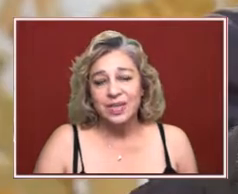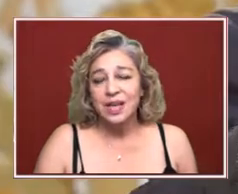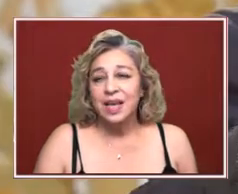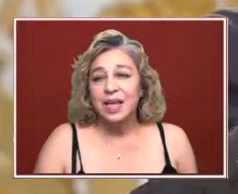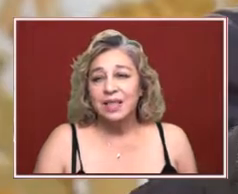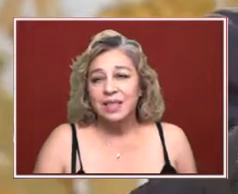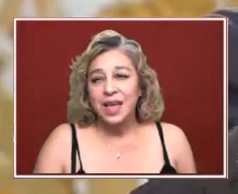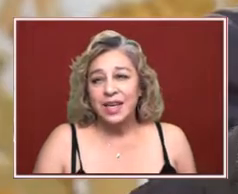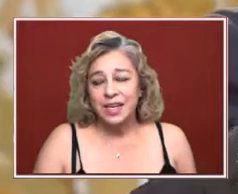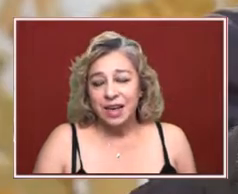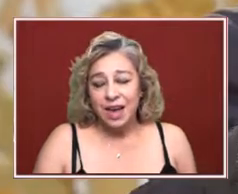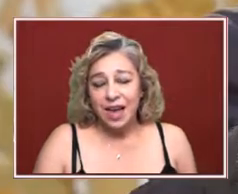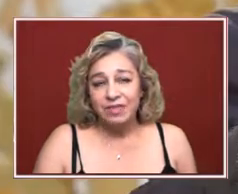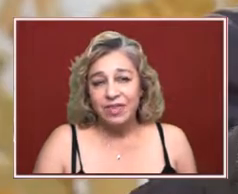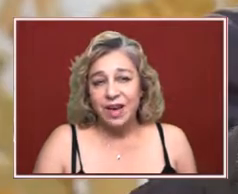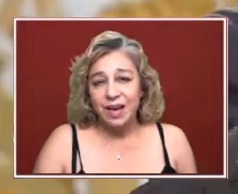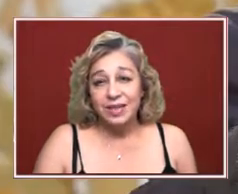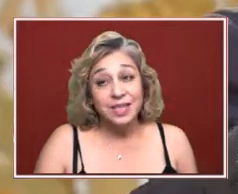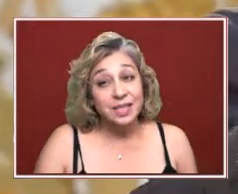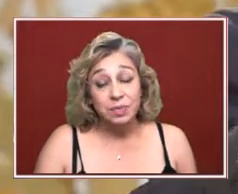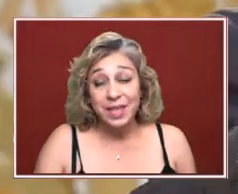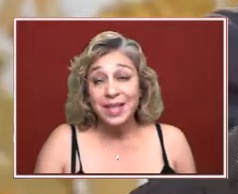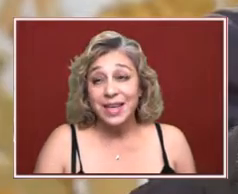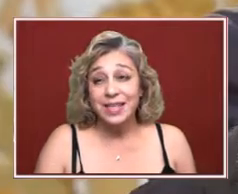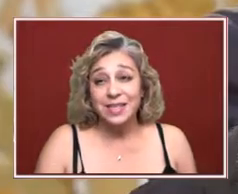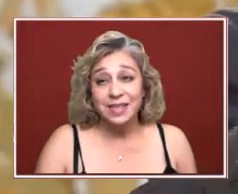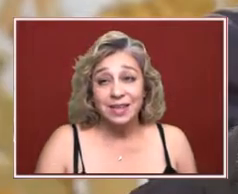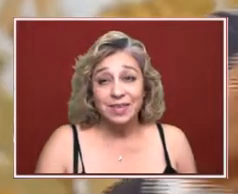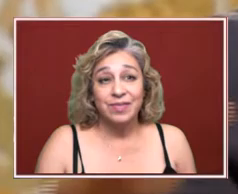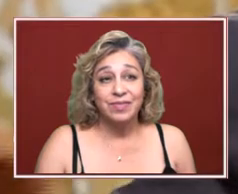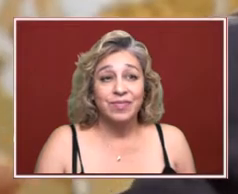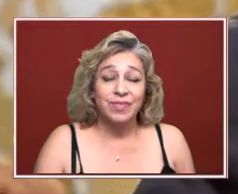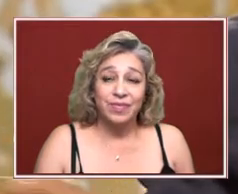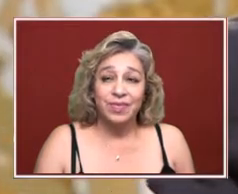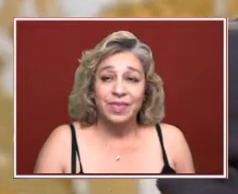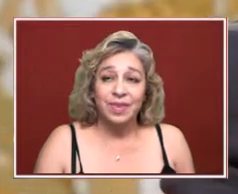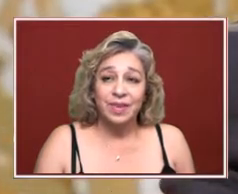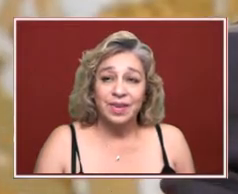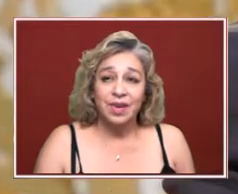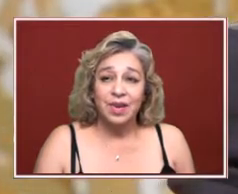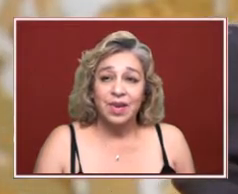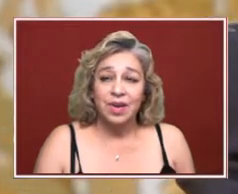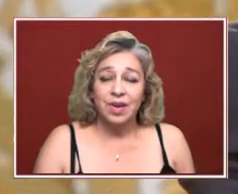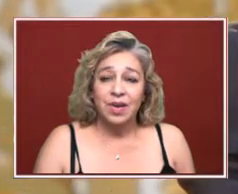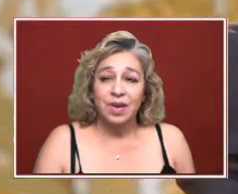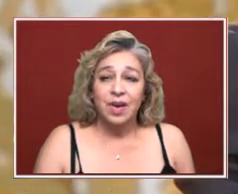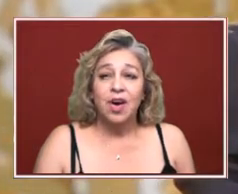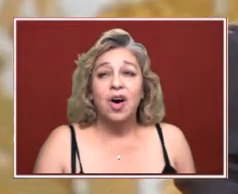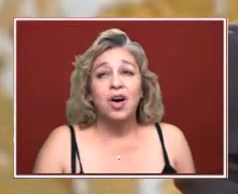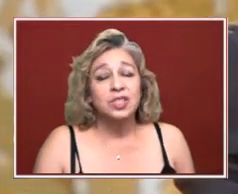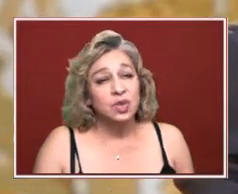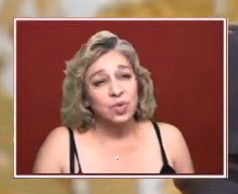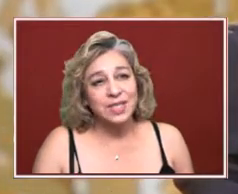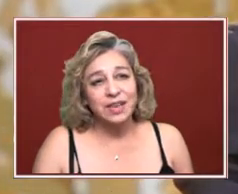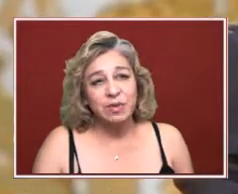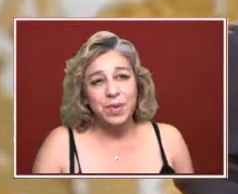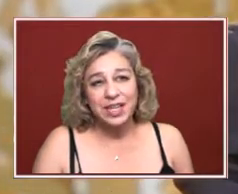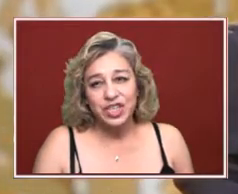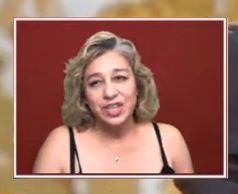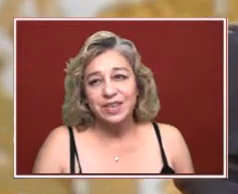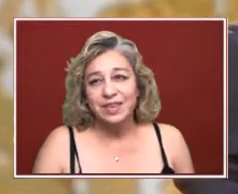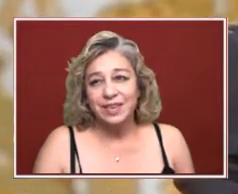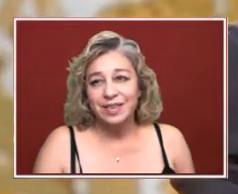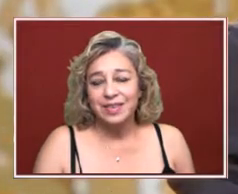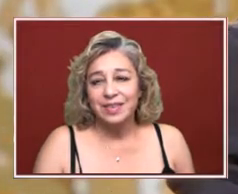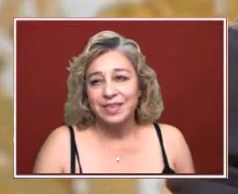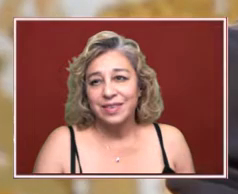girls that have disabilities reciben también una pensión also receive a